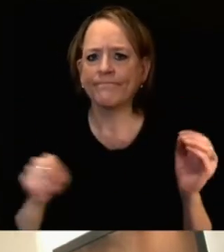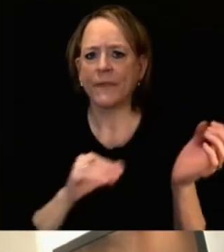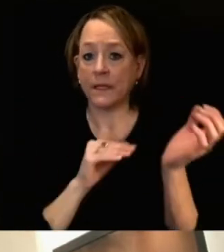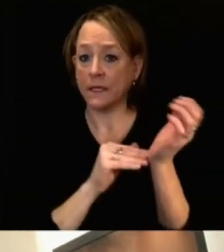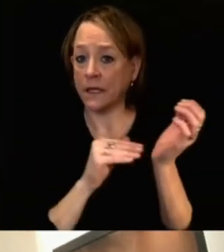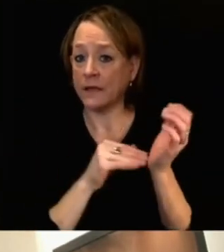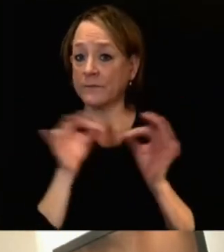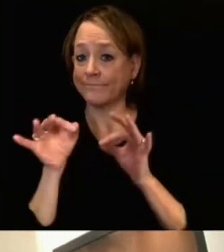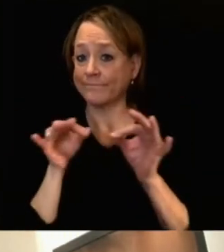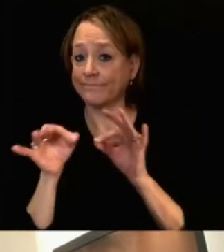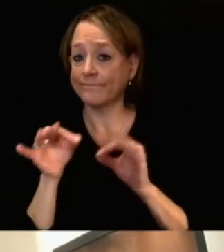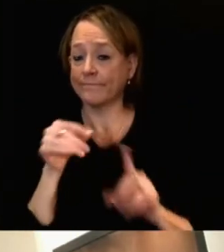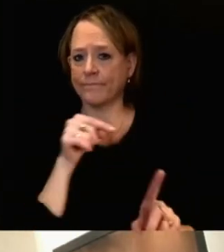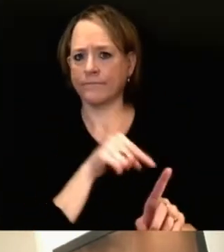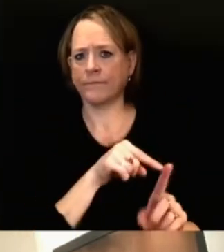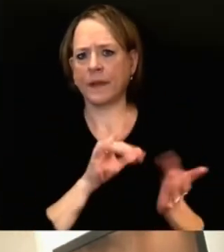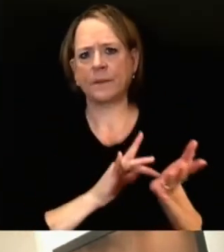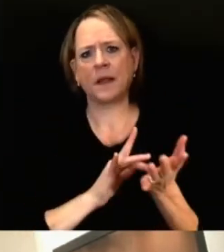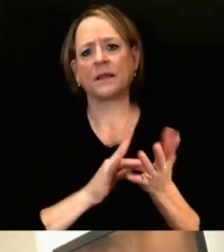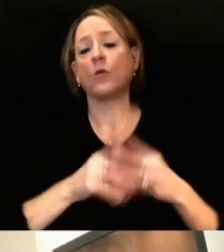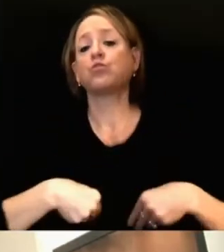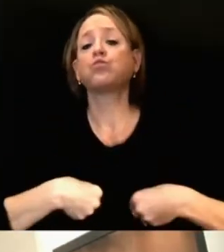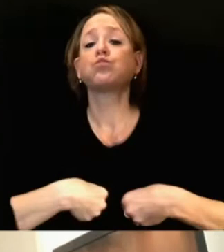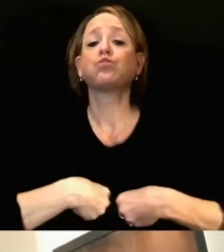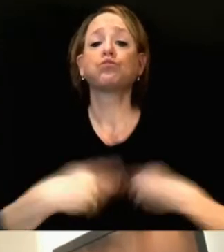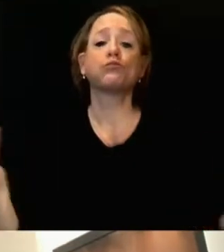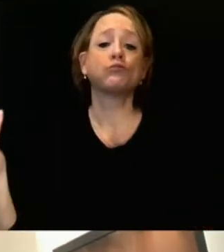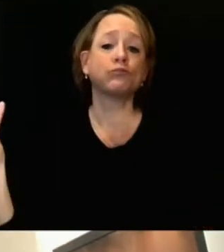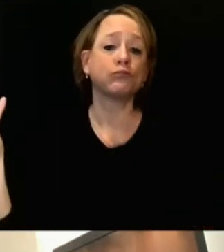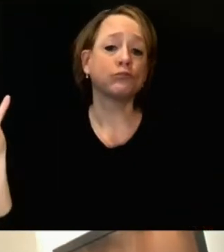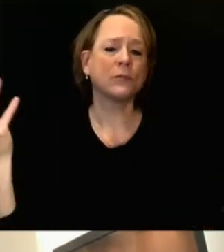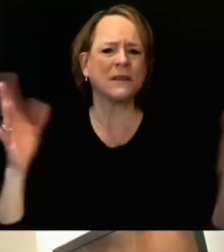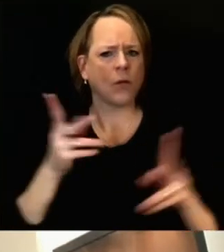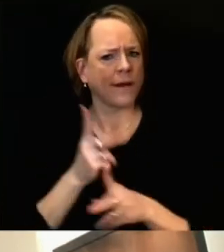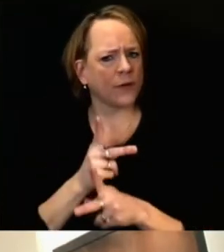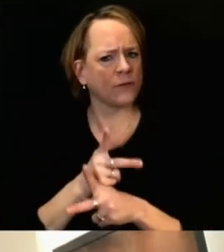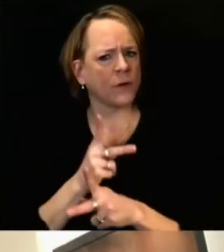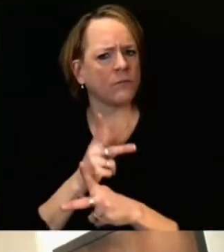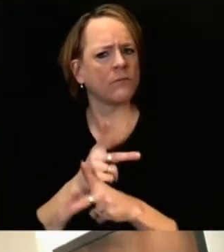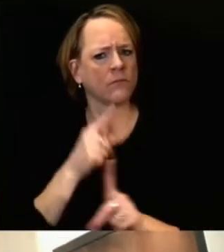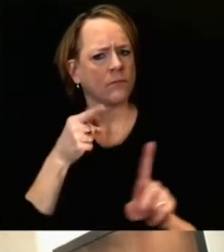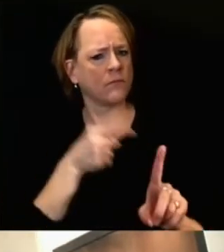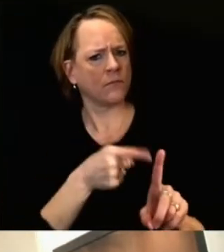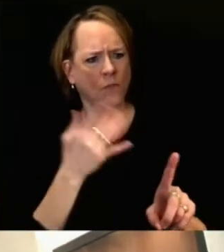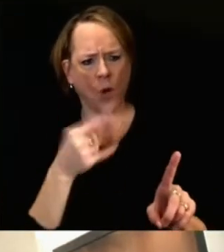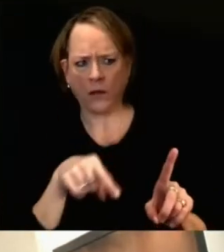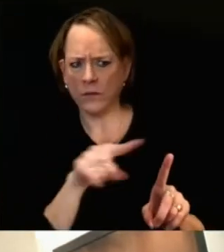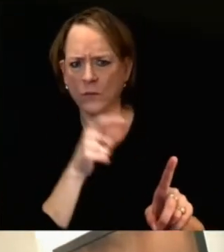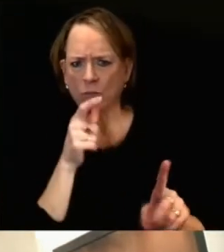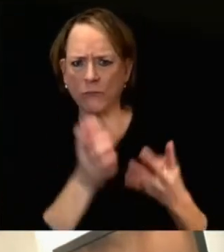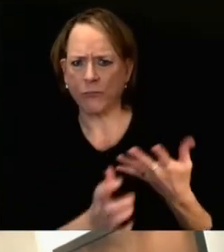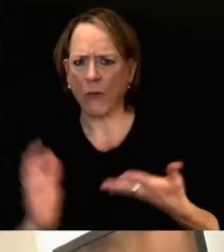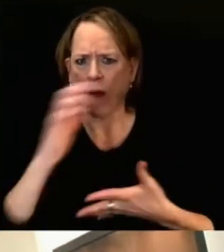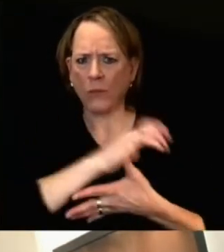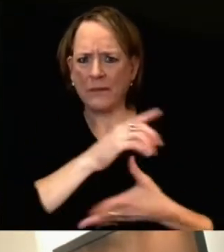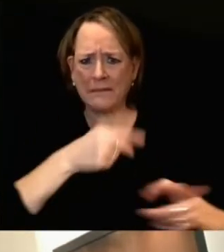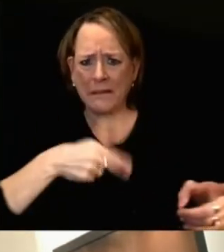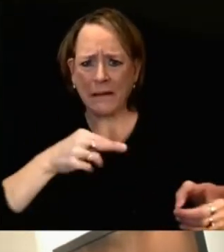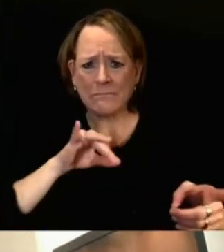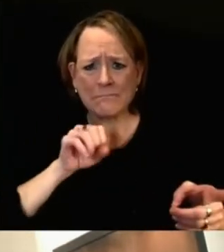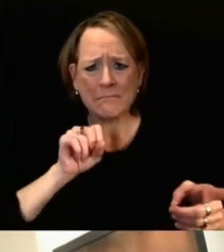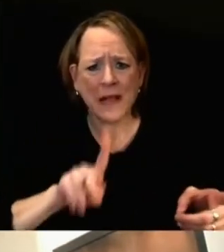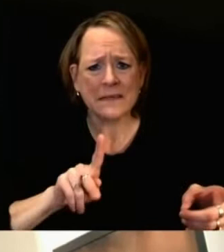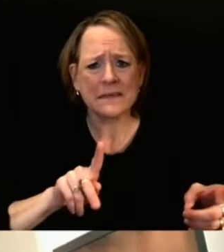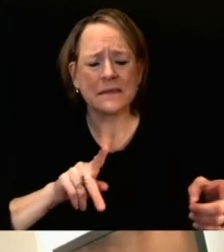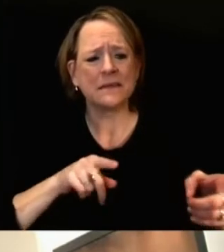patients, which are people who have very weak immune systems, who are unlikely to respond to vaccination, people who